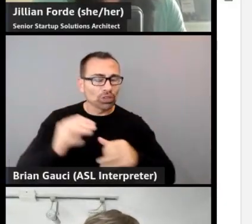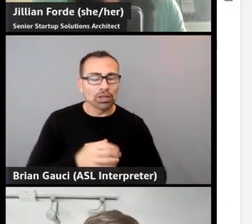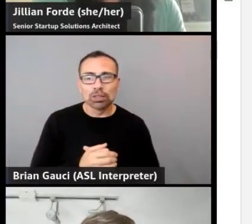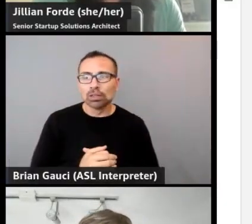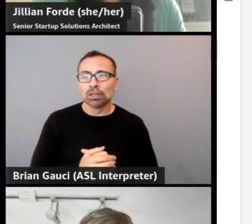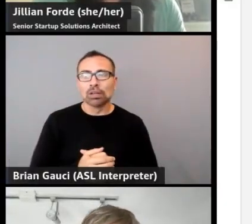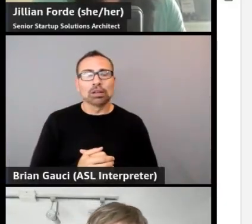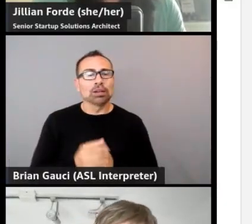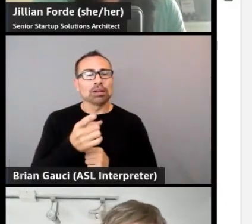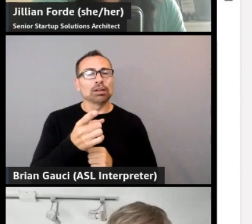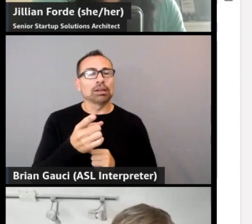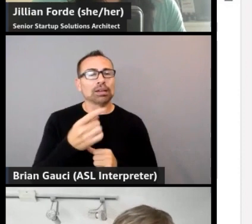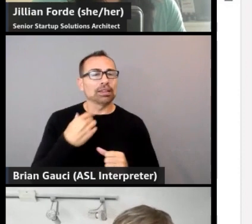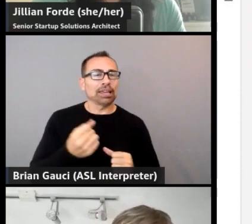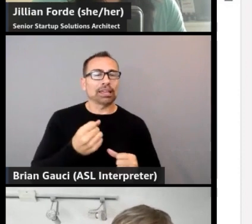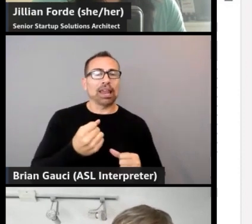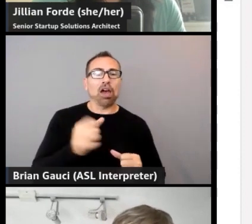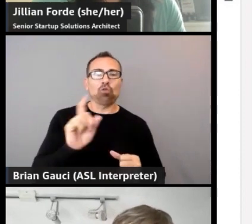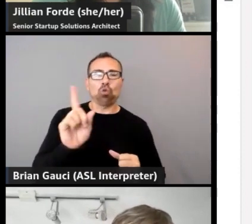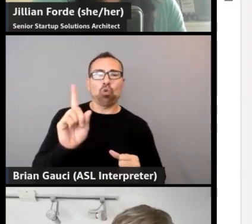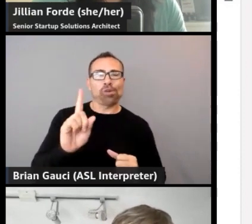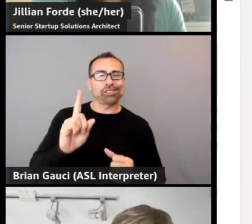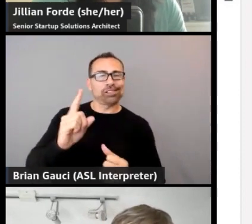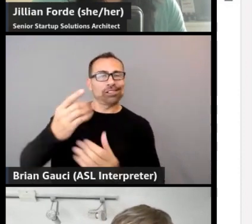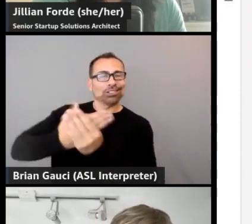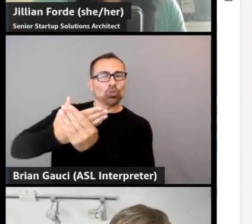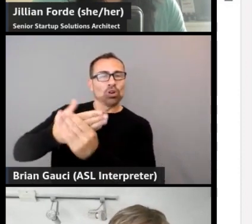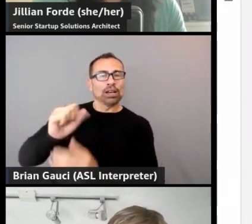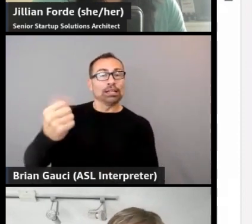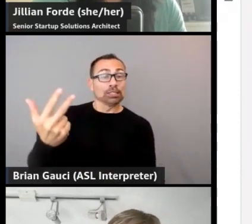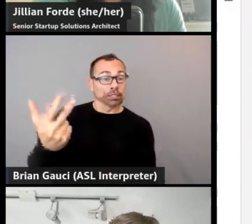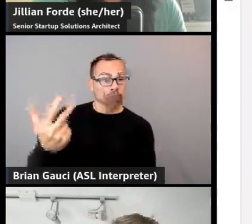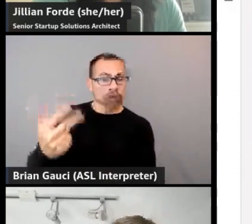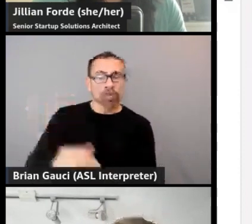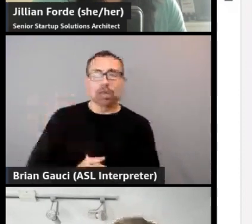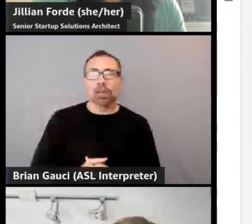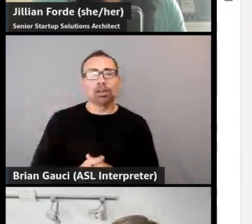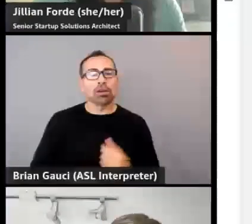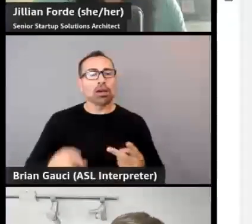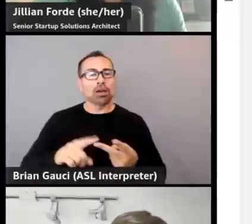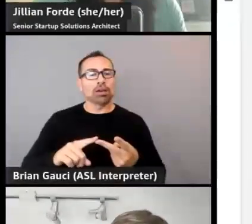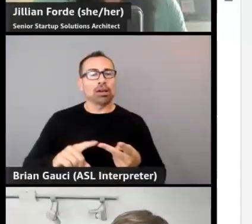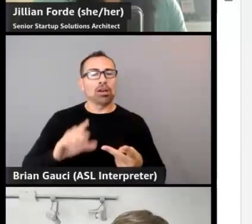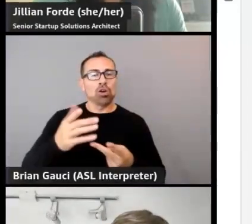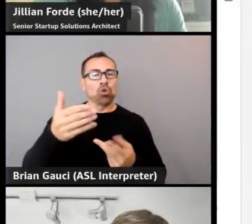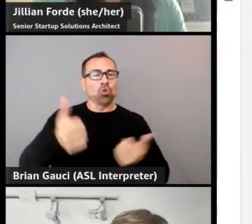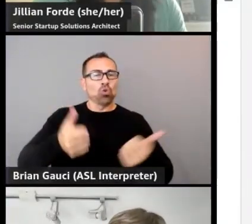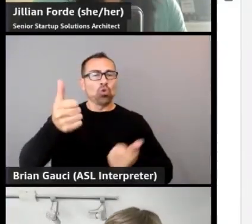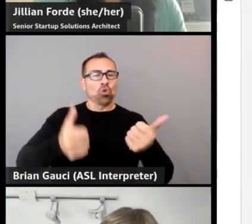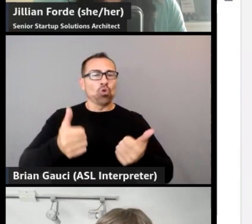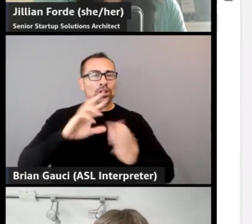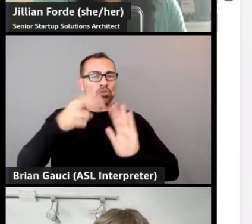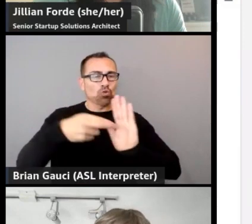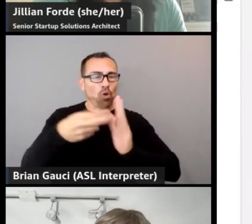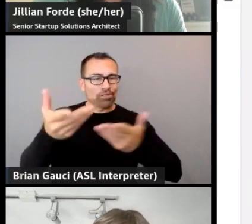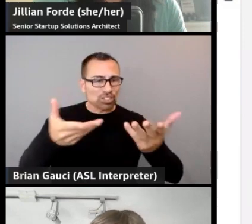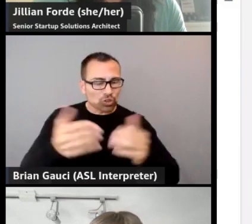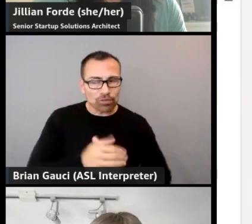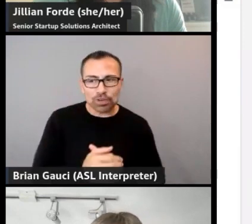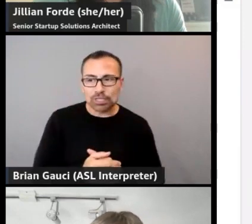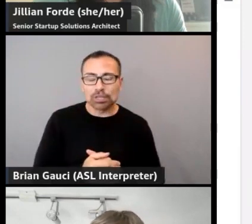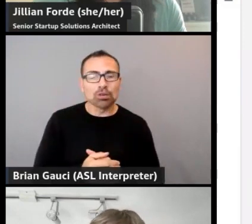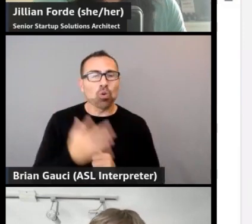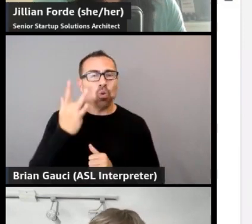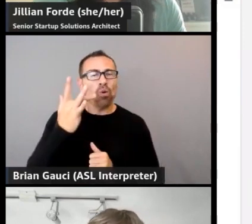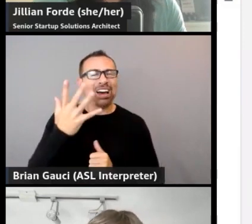the S3 output location. They can choose their service role, and the service role is really just giving us access to pull